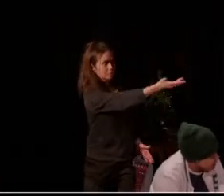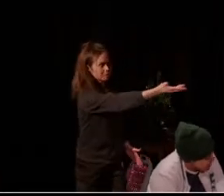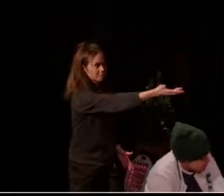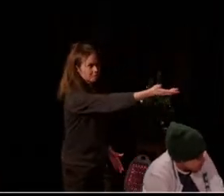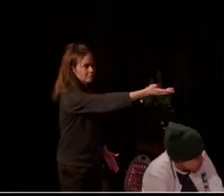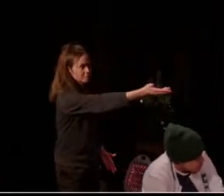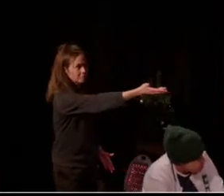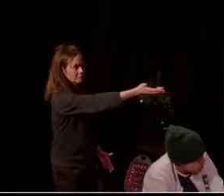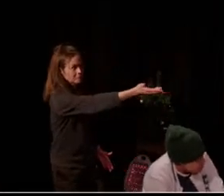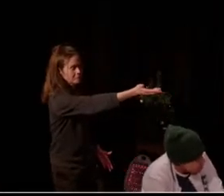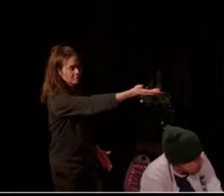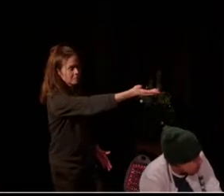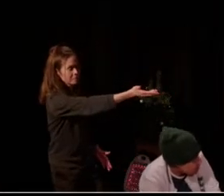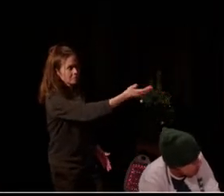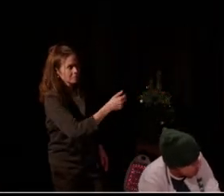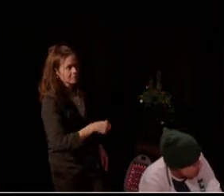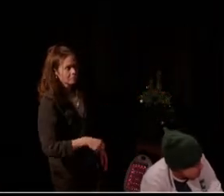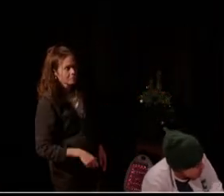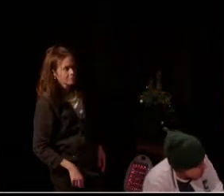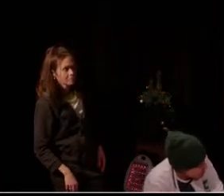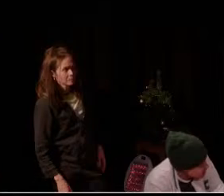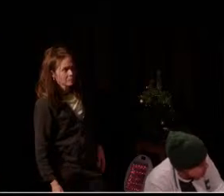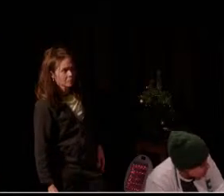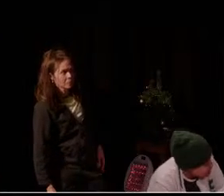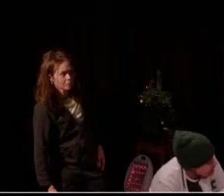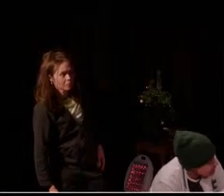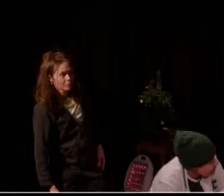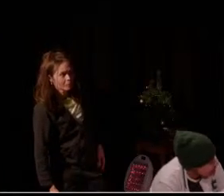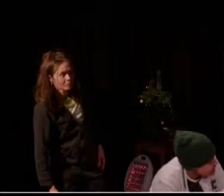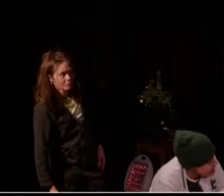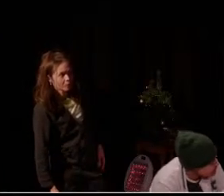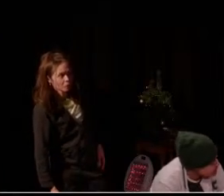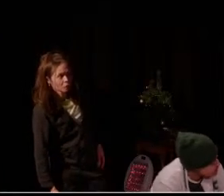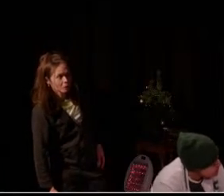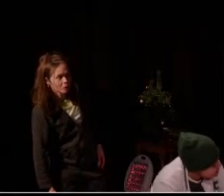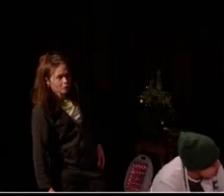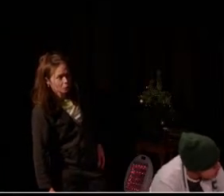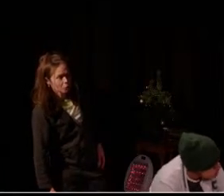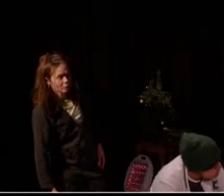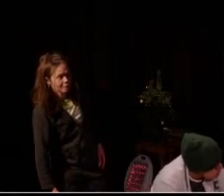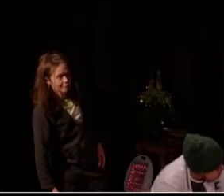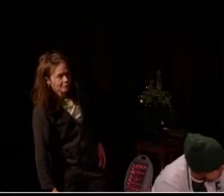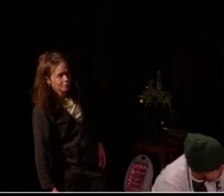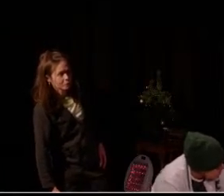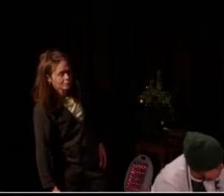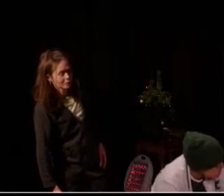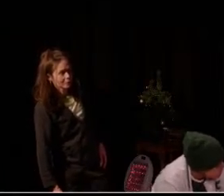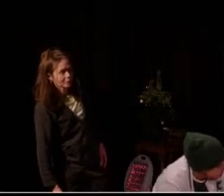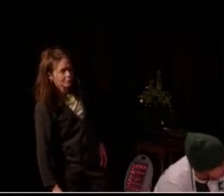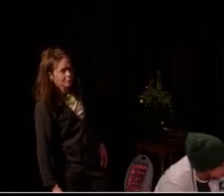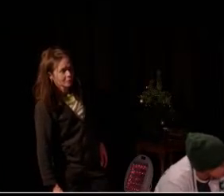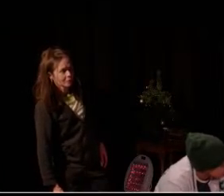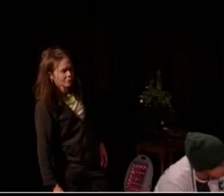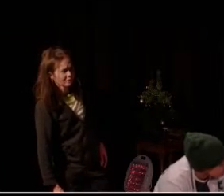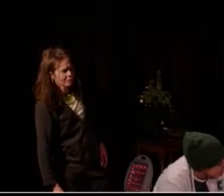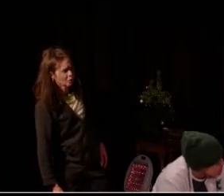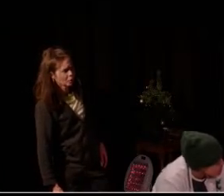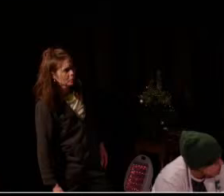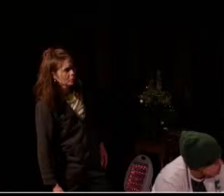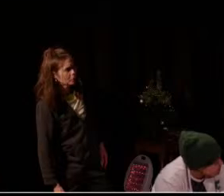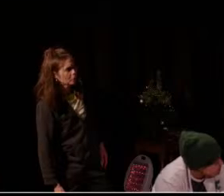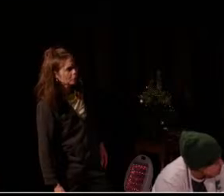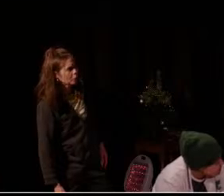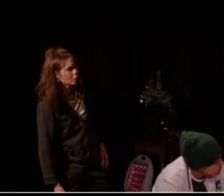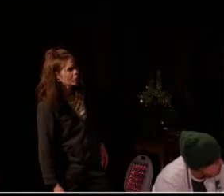and those of her kind often are, and because you so selfishly cling to your lies, for this your bastard has been